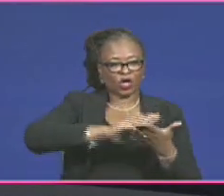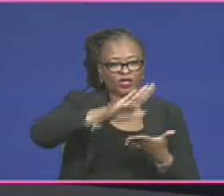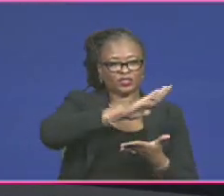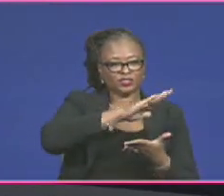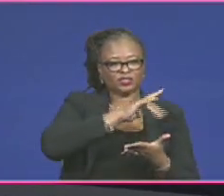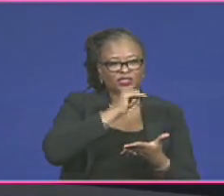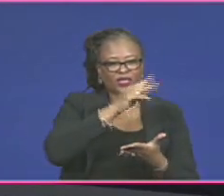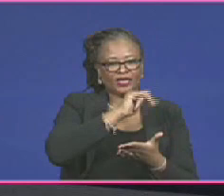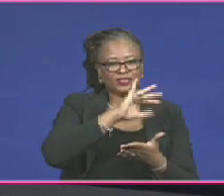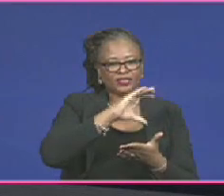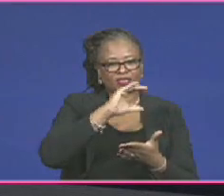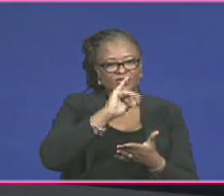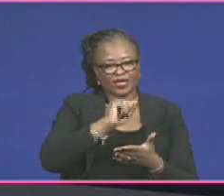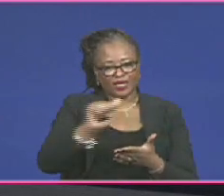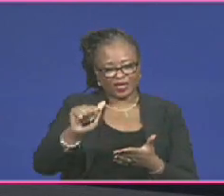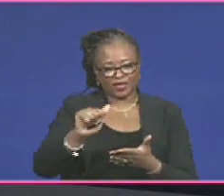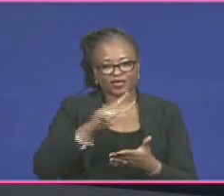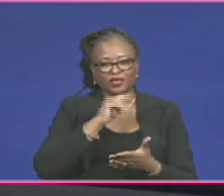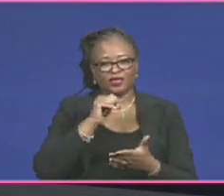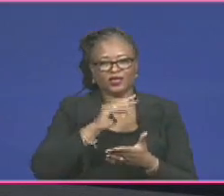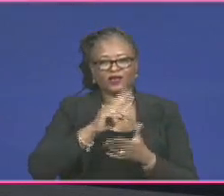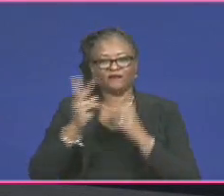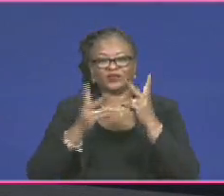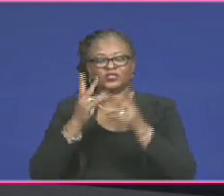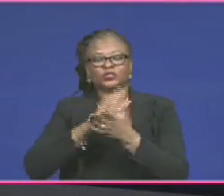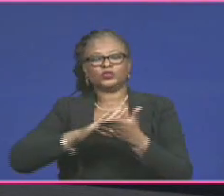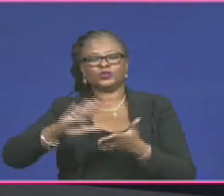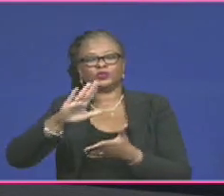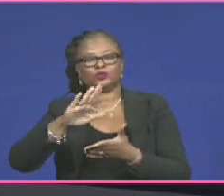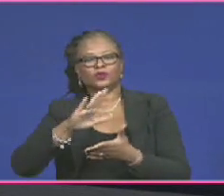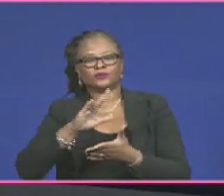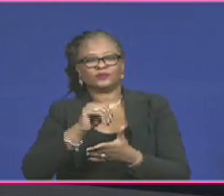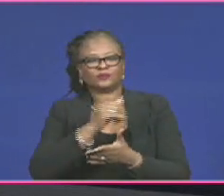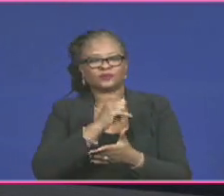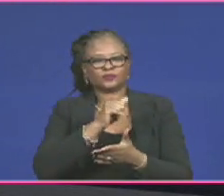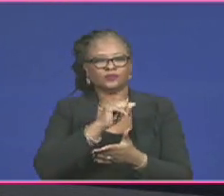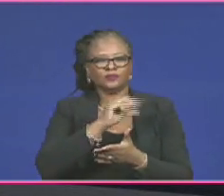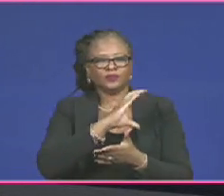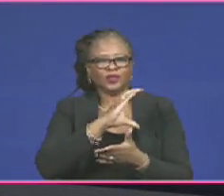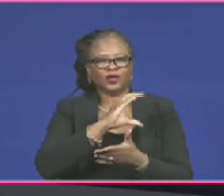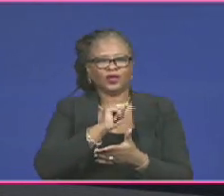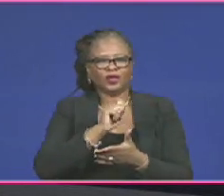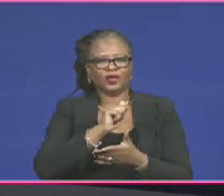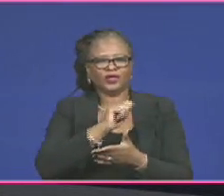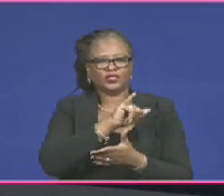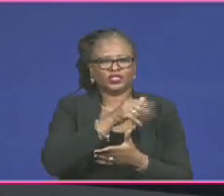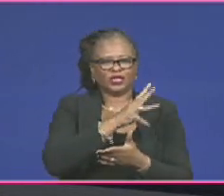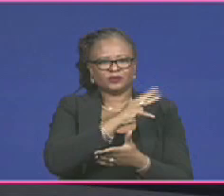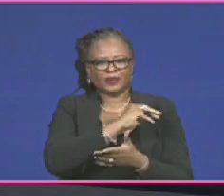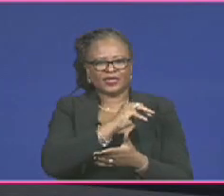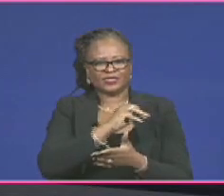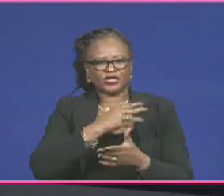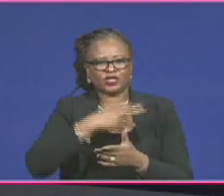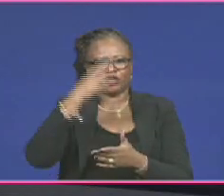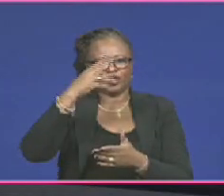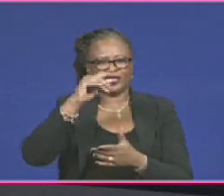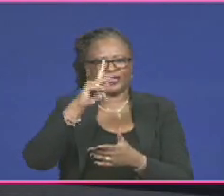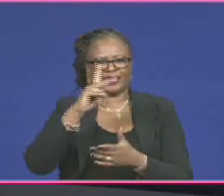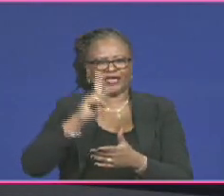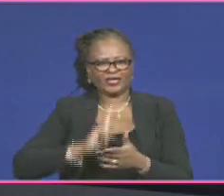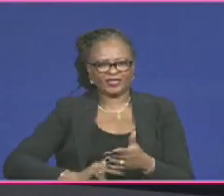the NCAA umbrella. Visiting schools are Bradley, Coastal Carolina, Iona, James Madison, Northern